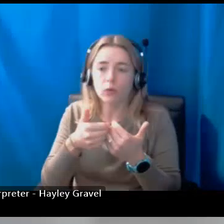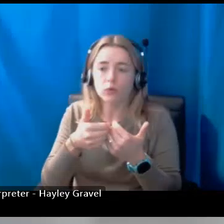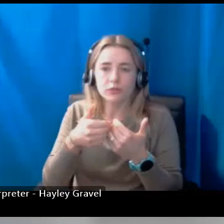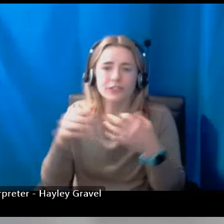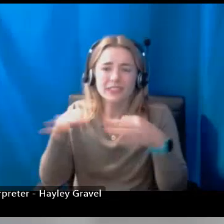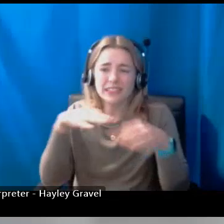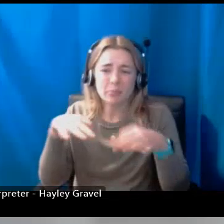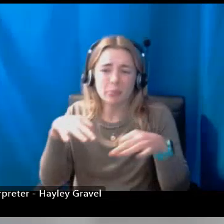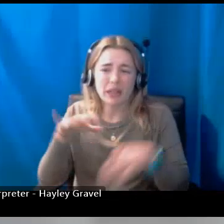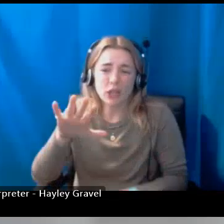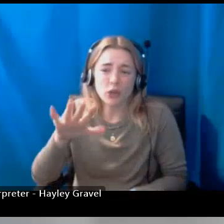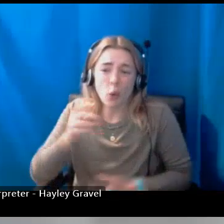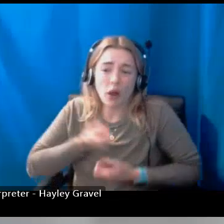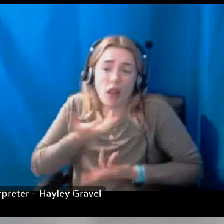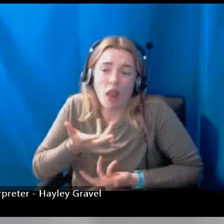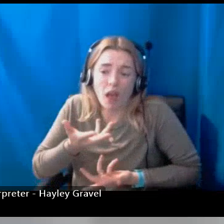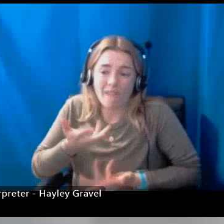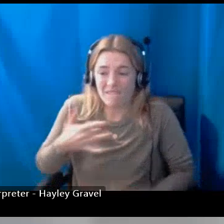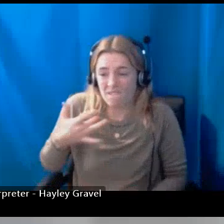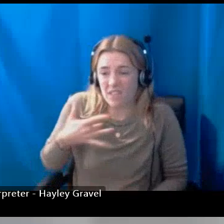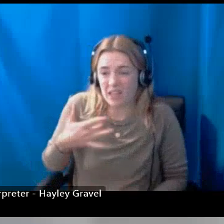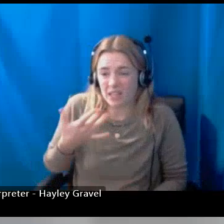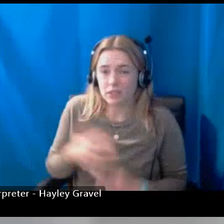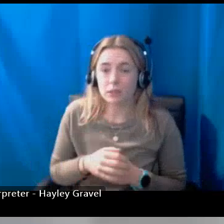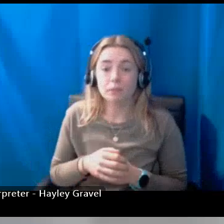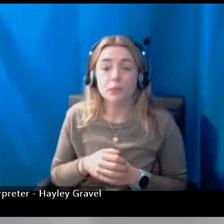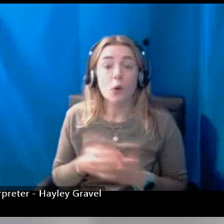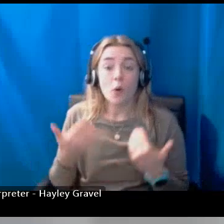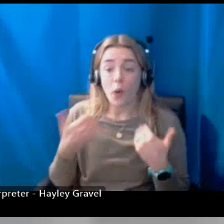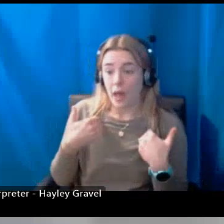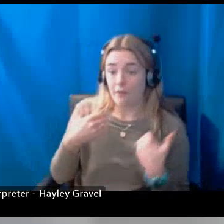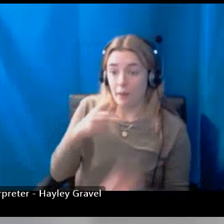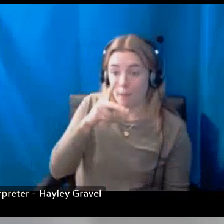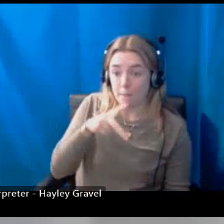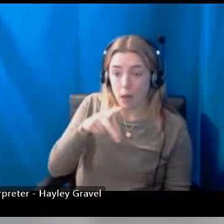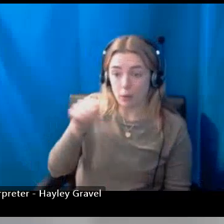We're all good. You have my PowerPoint. You have my example.